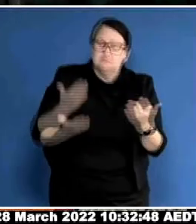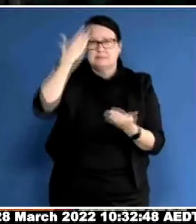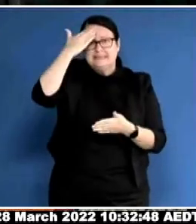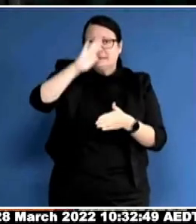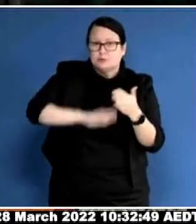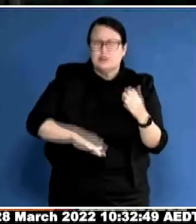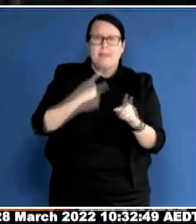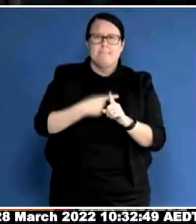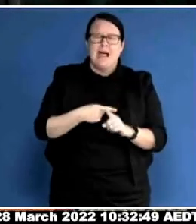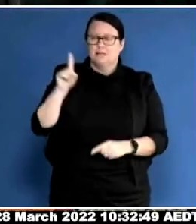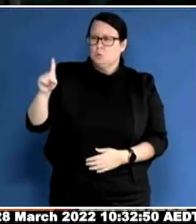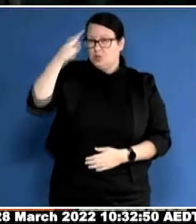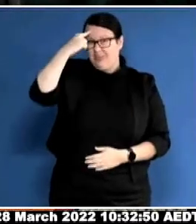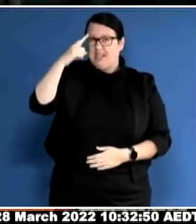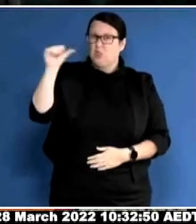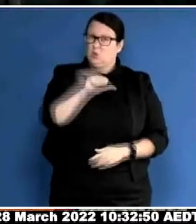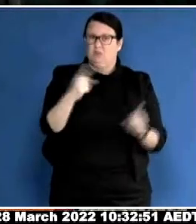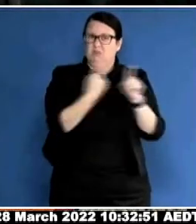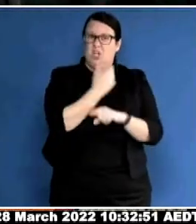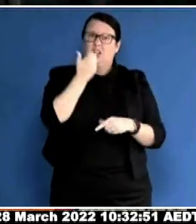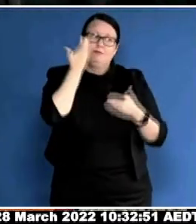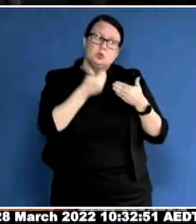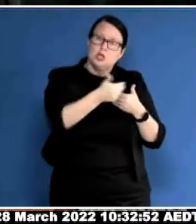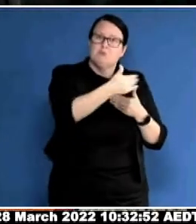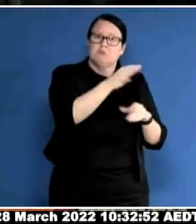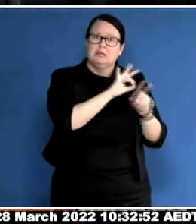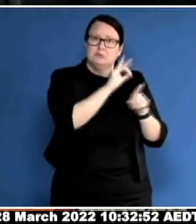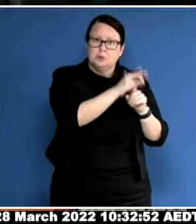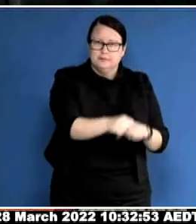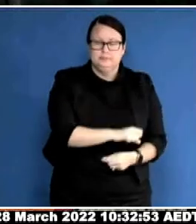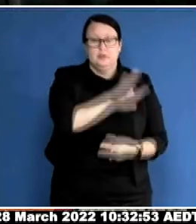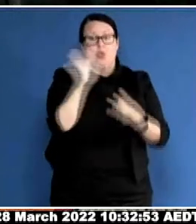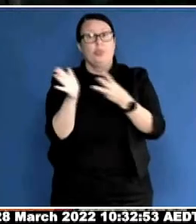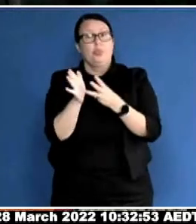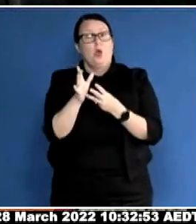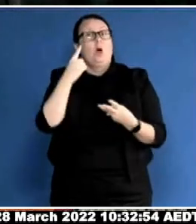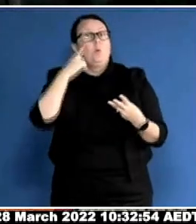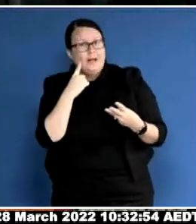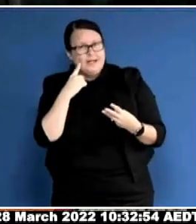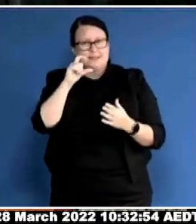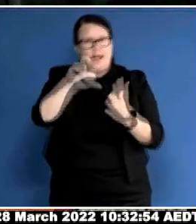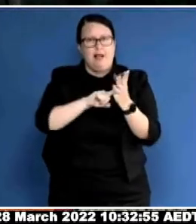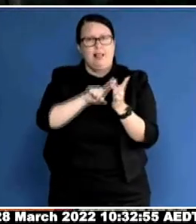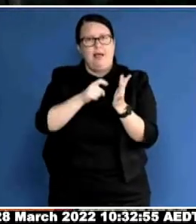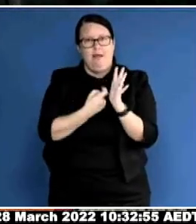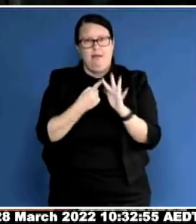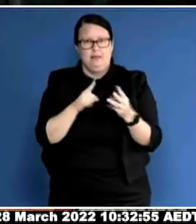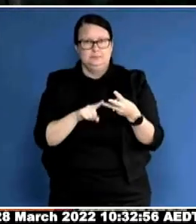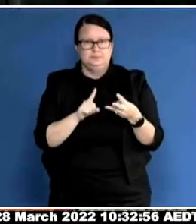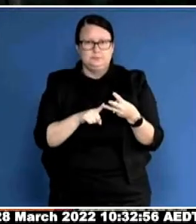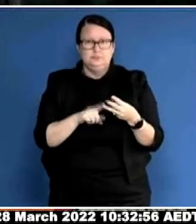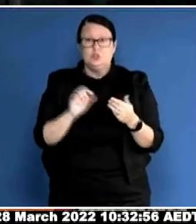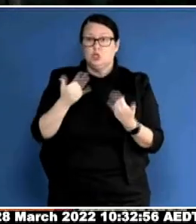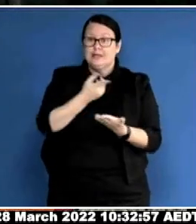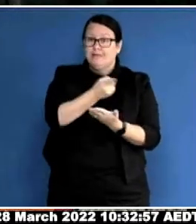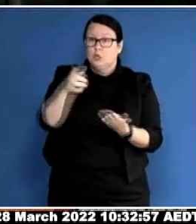change. Our final witness today is Claire. Claire has provided you with a statement, and